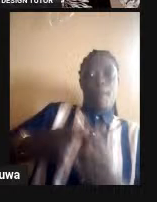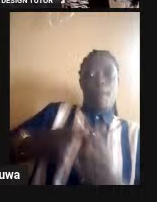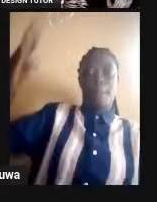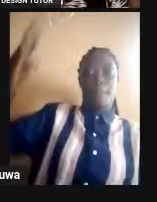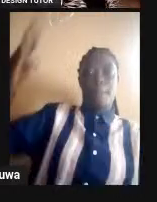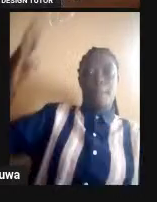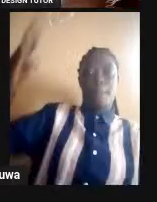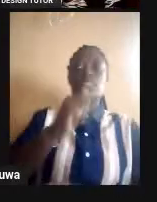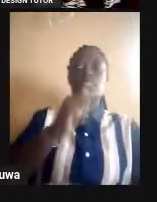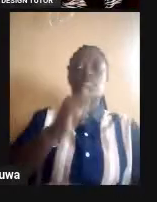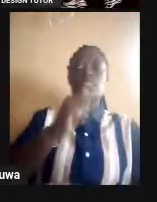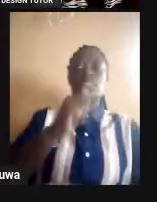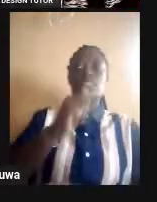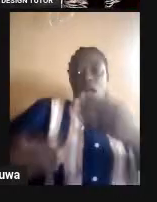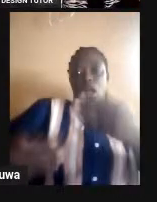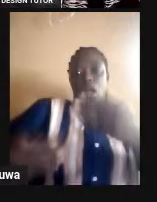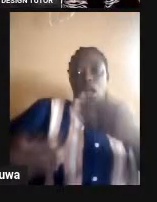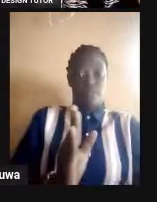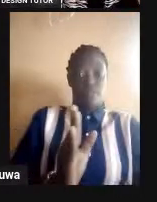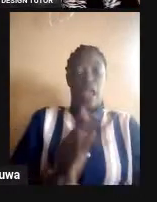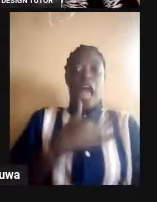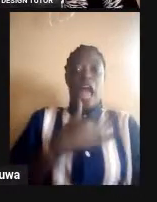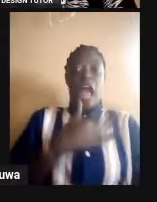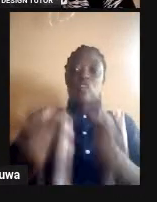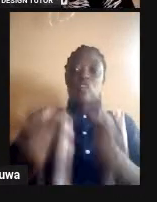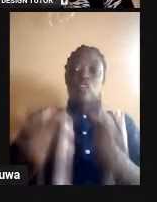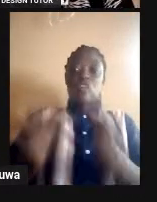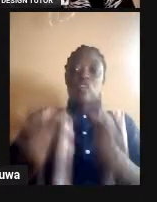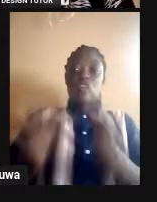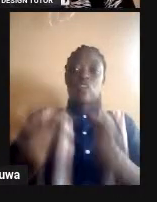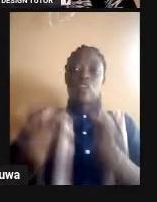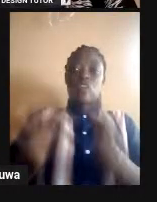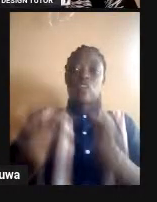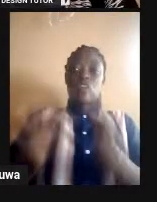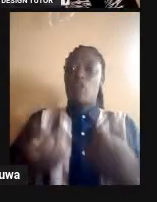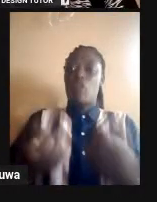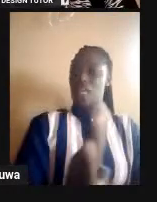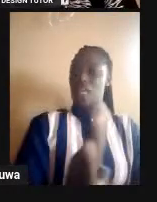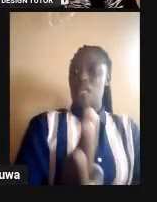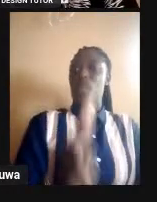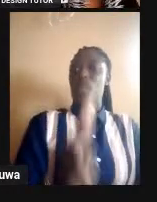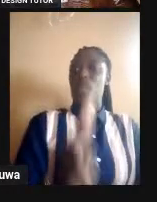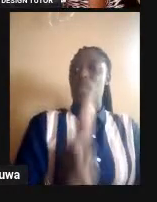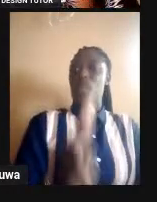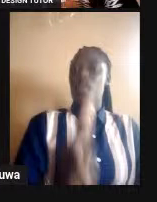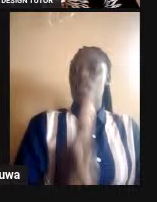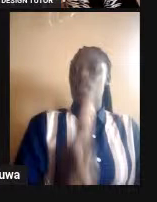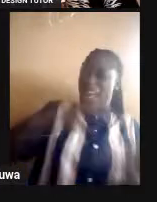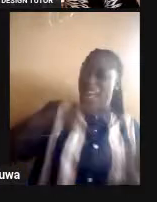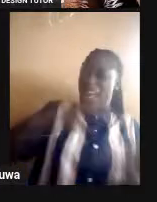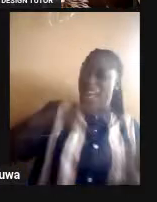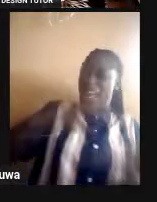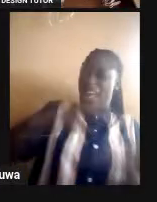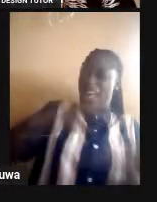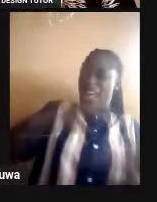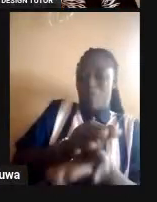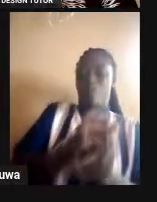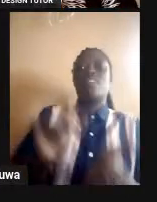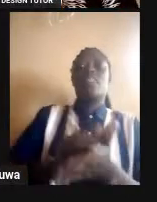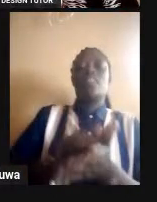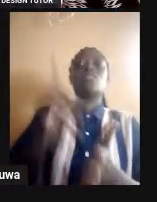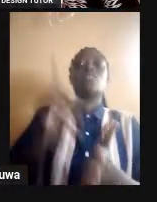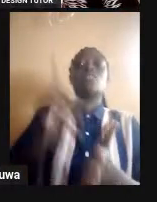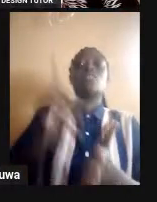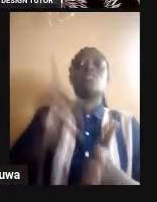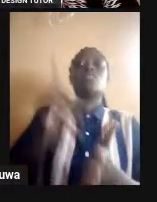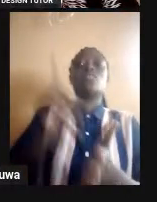to big, medium, then small, right? So that is what makes it looks organized, and that is what will make your work stand out